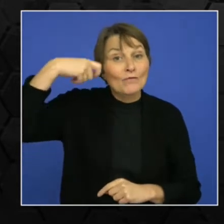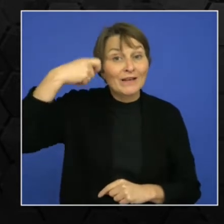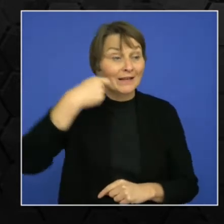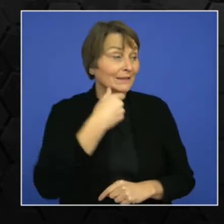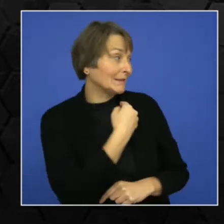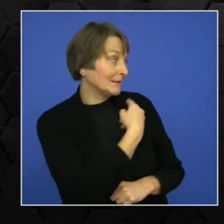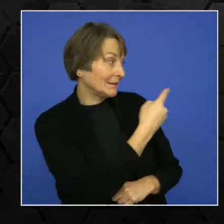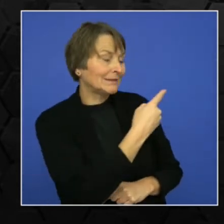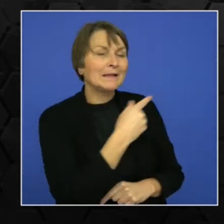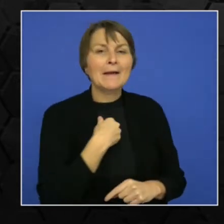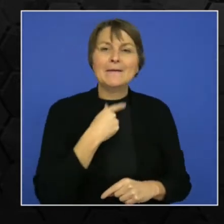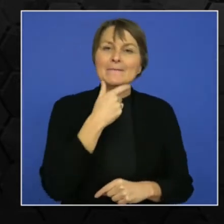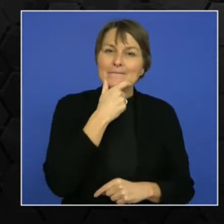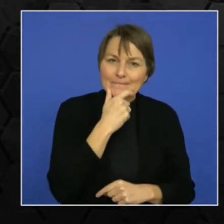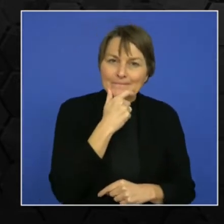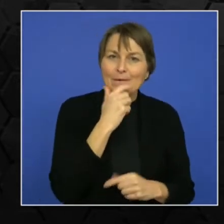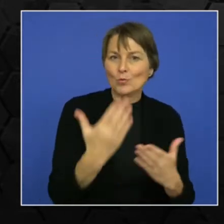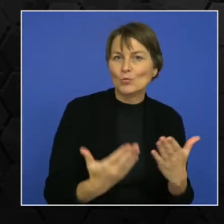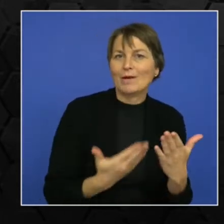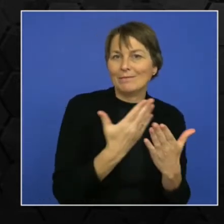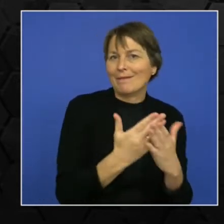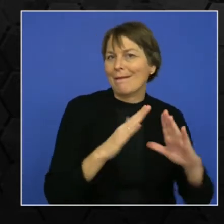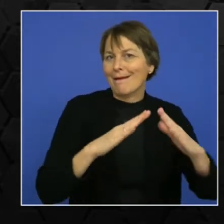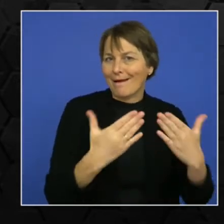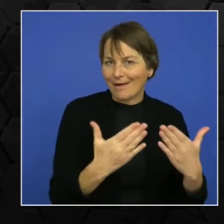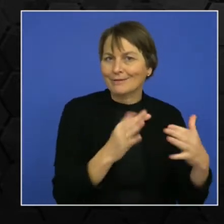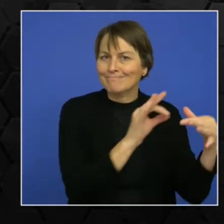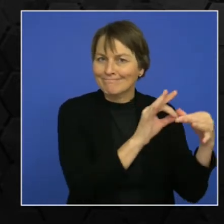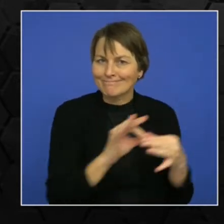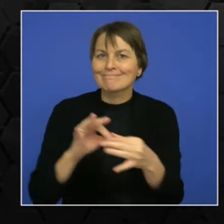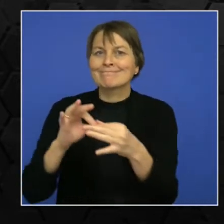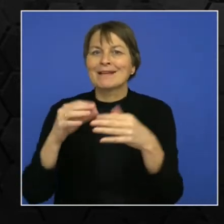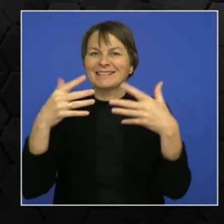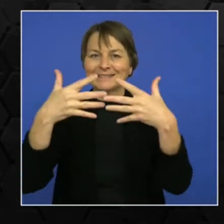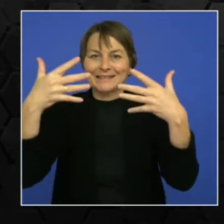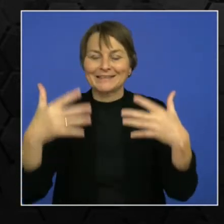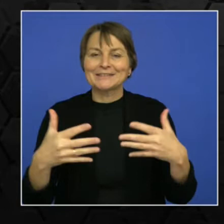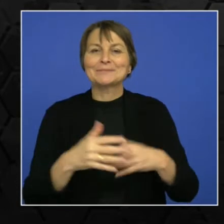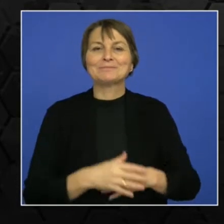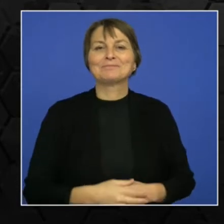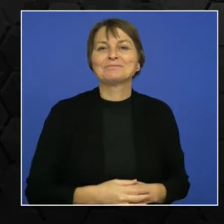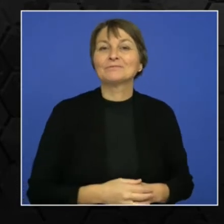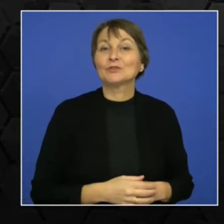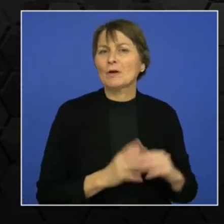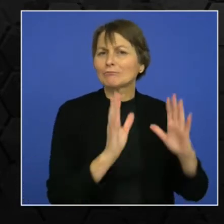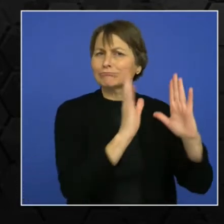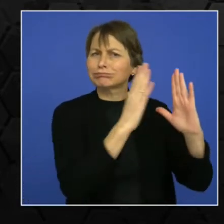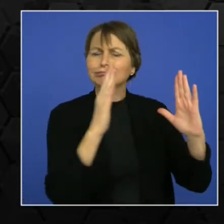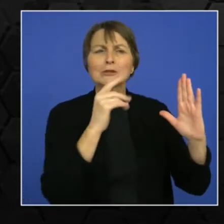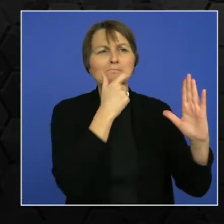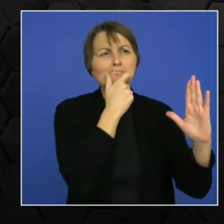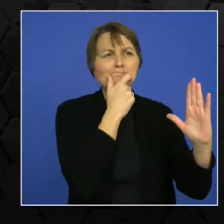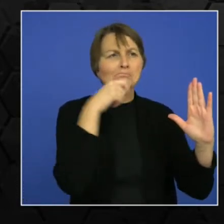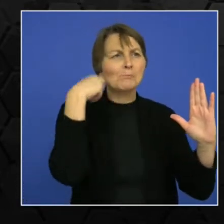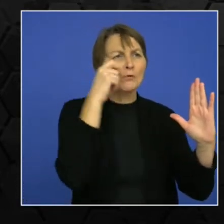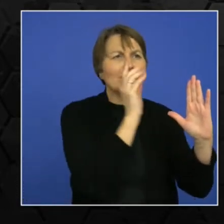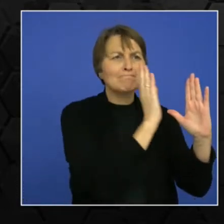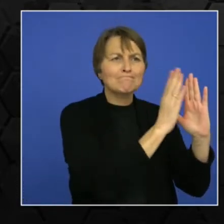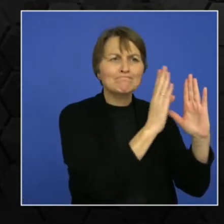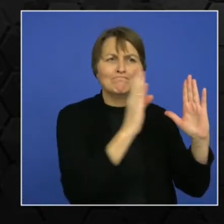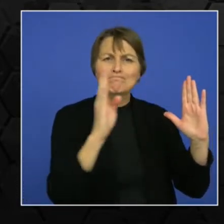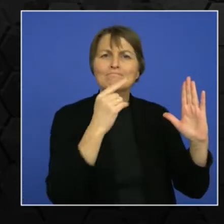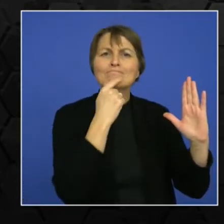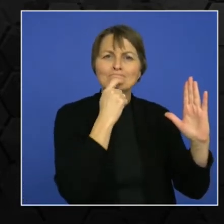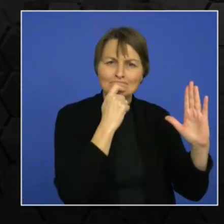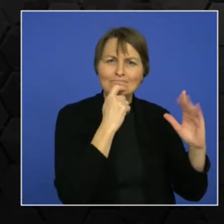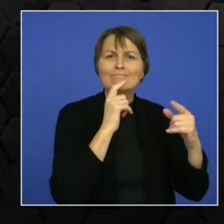systems. So here to build a recommendation system, like we have a movies data set. So where we have the movie ID, where we have the movie, and